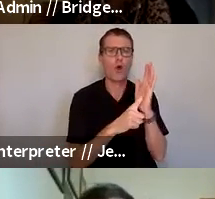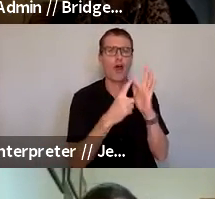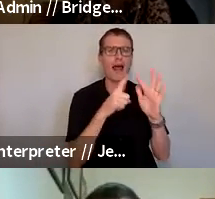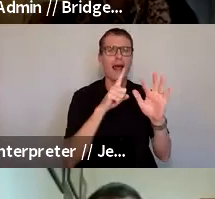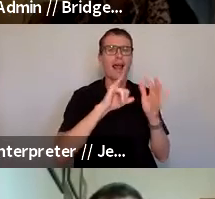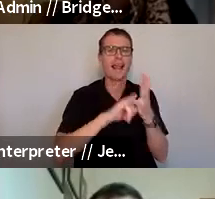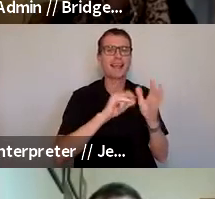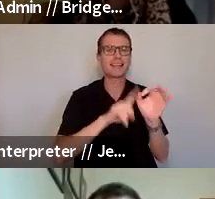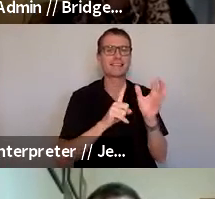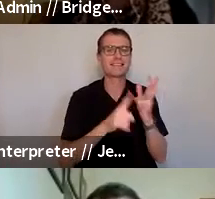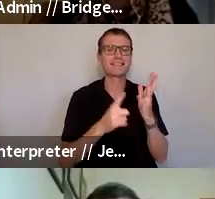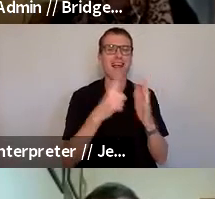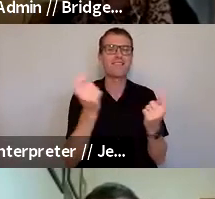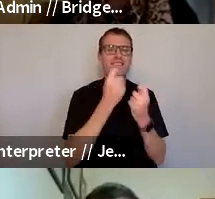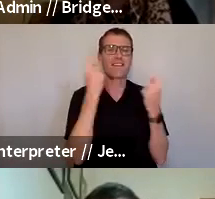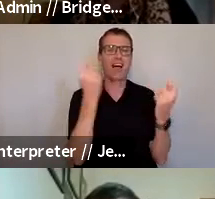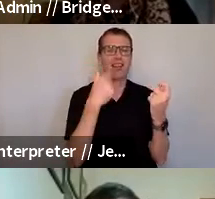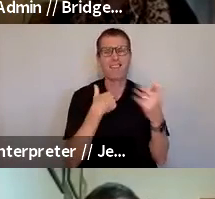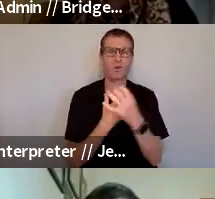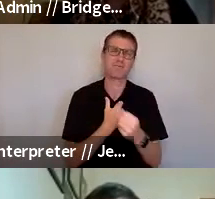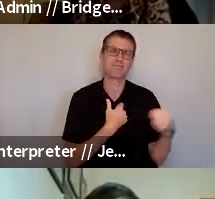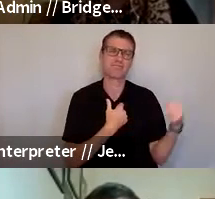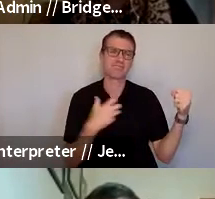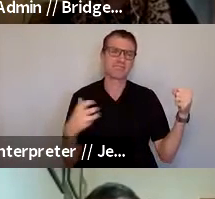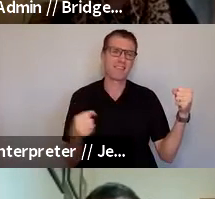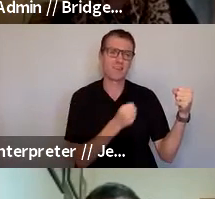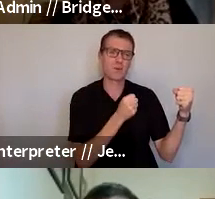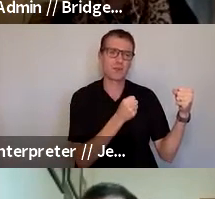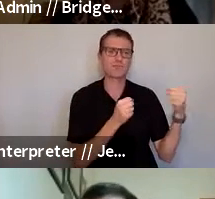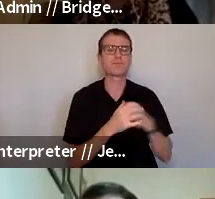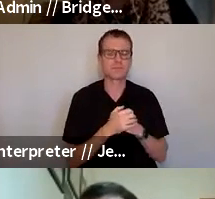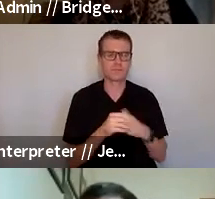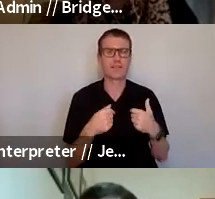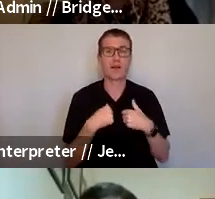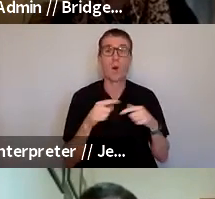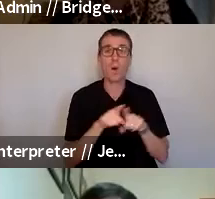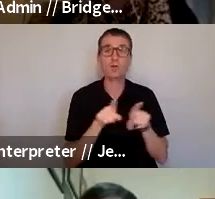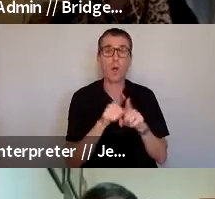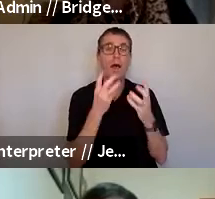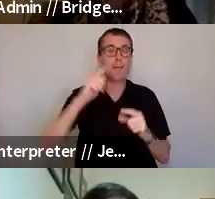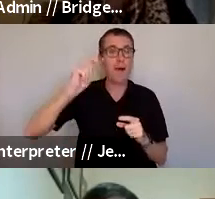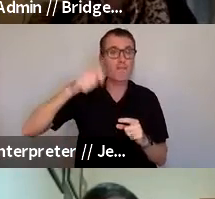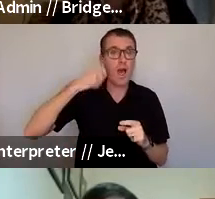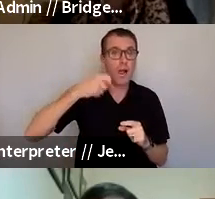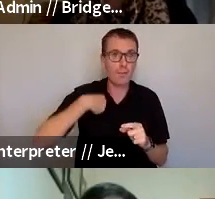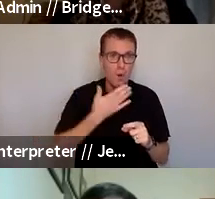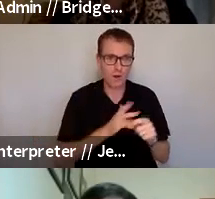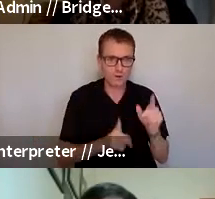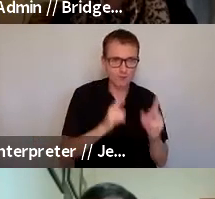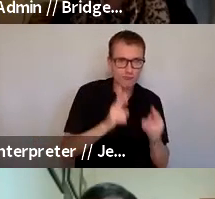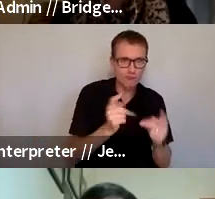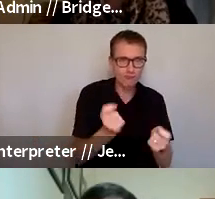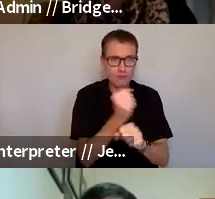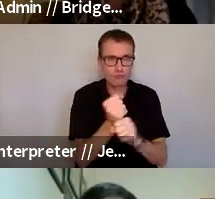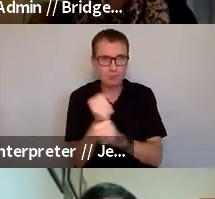years. So I've had to put a pin in that. I've had to put a pin in a couple of feature films that I was trying to complete because I can't shoot some of